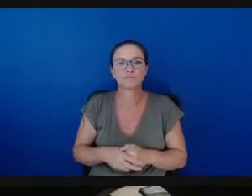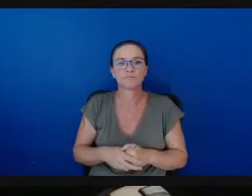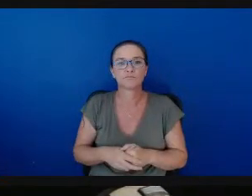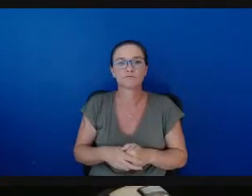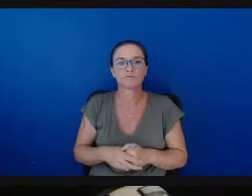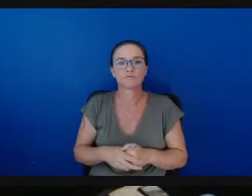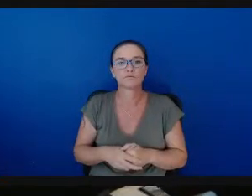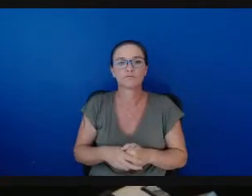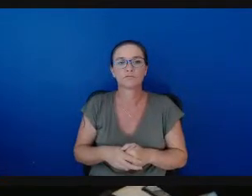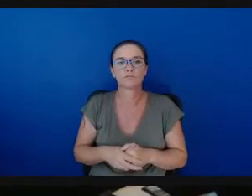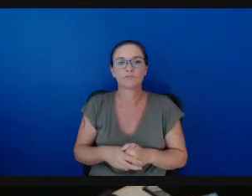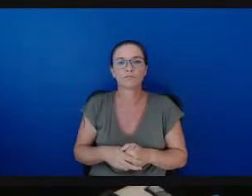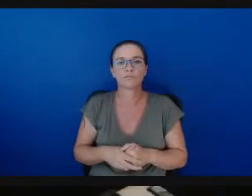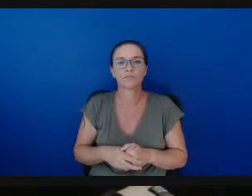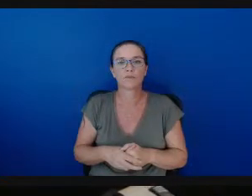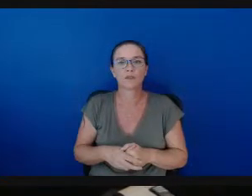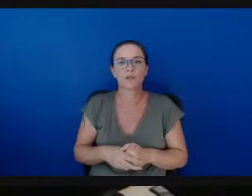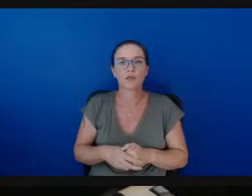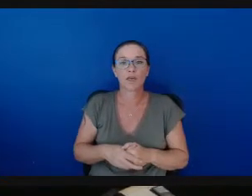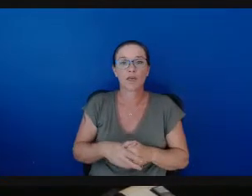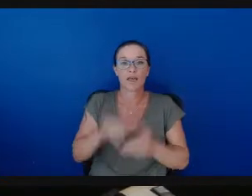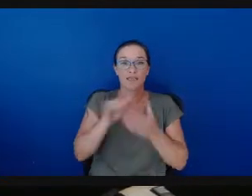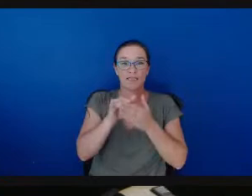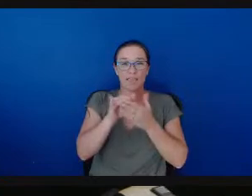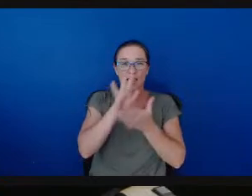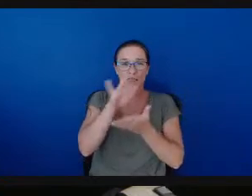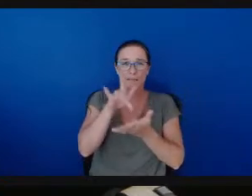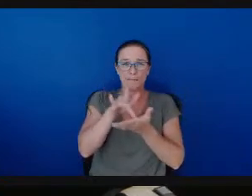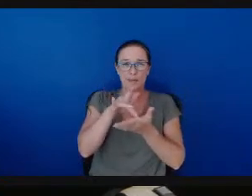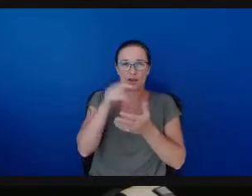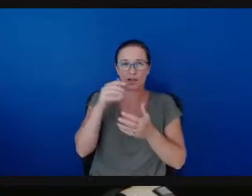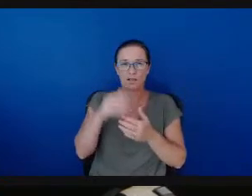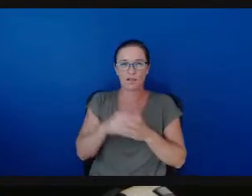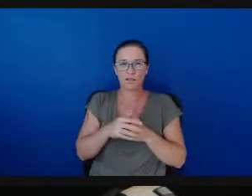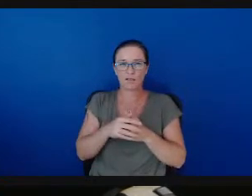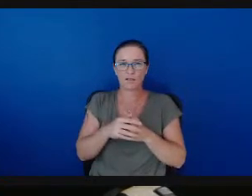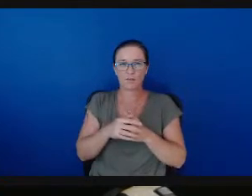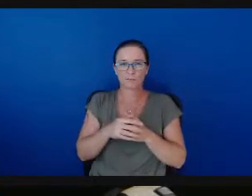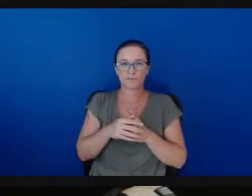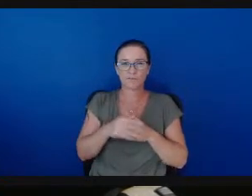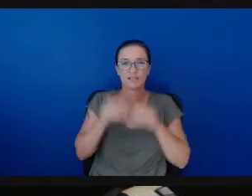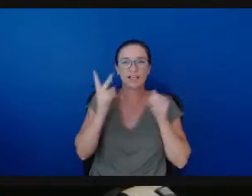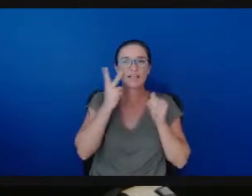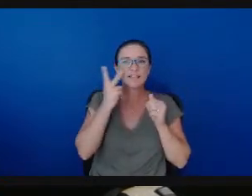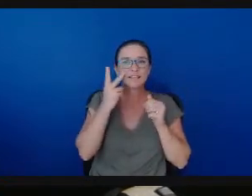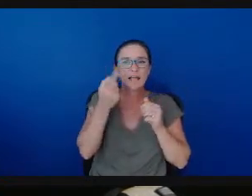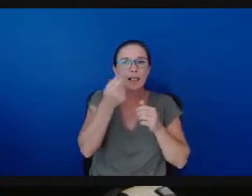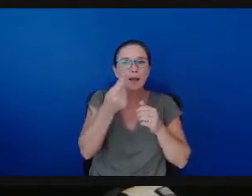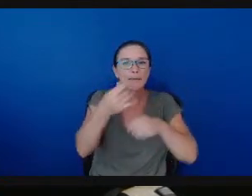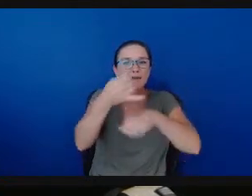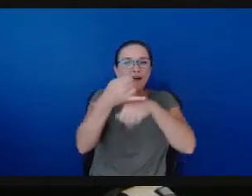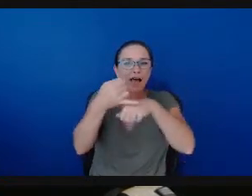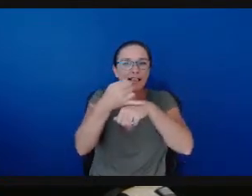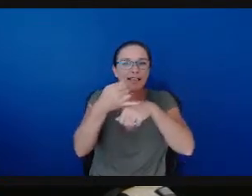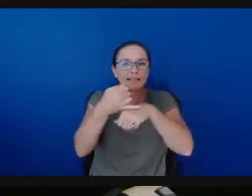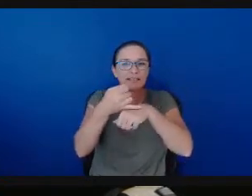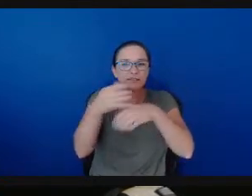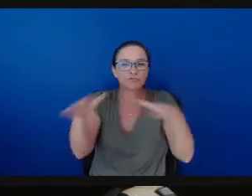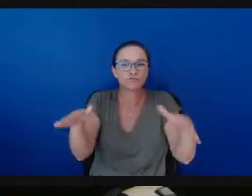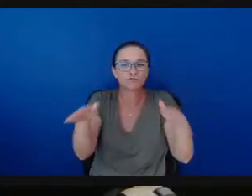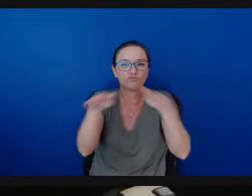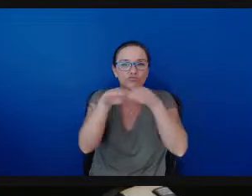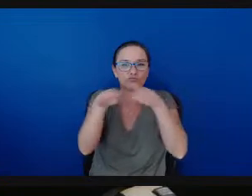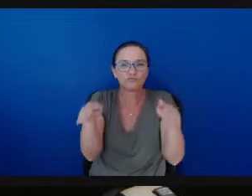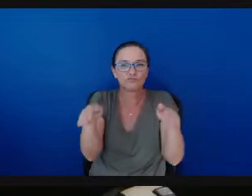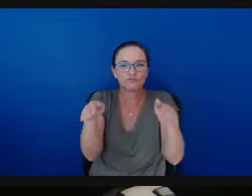the flow of lava right through here, let's see if I can get this zoomed in for you guys a little bit. You start to see a little bit of islands sticking back up through here. So